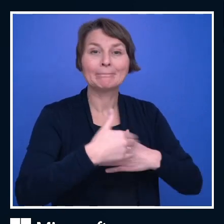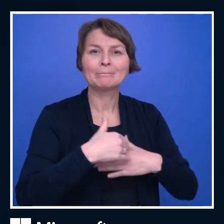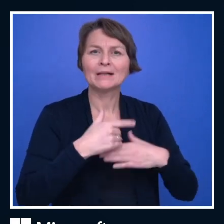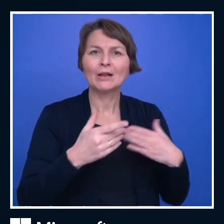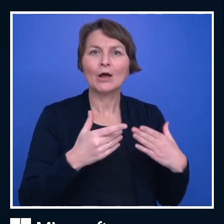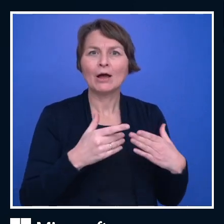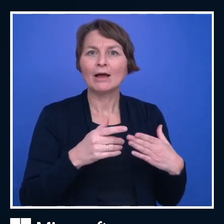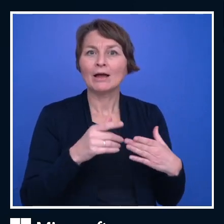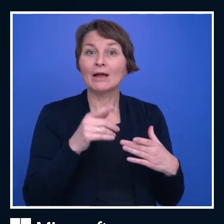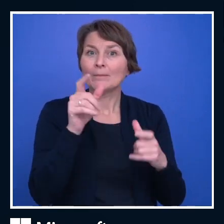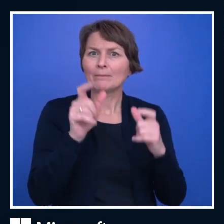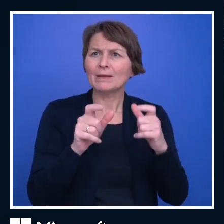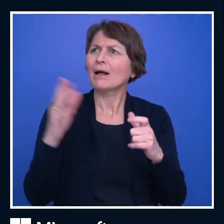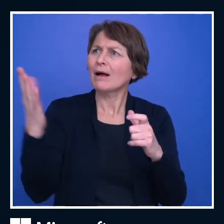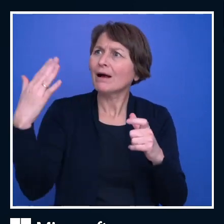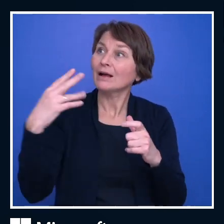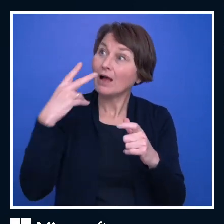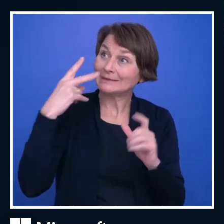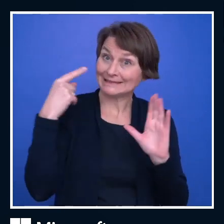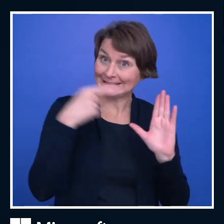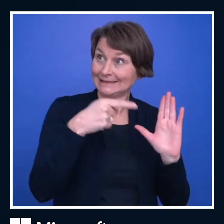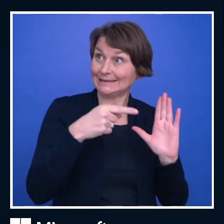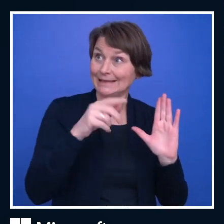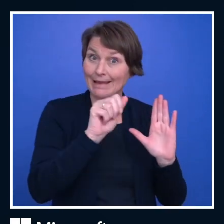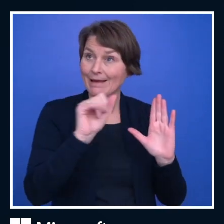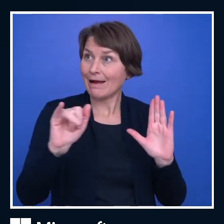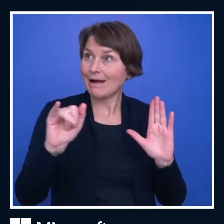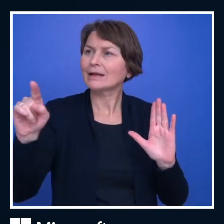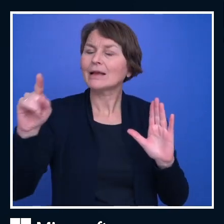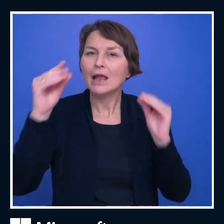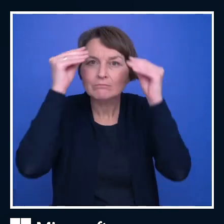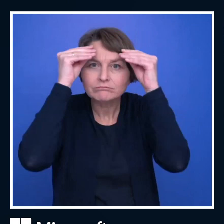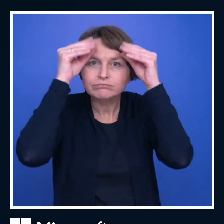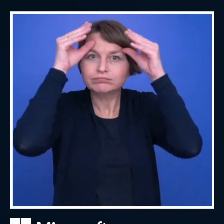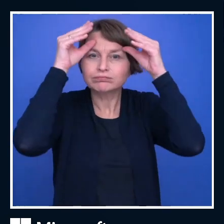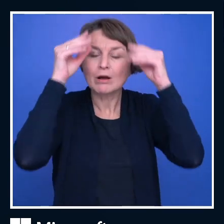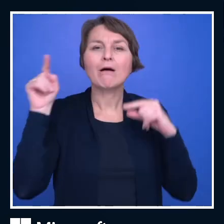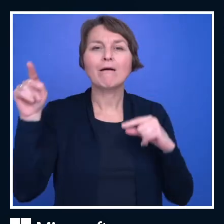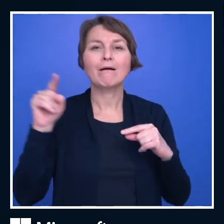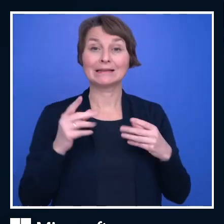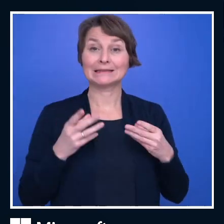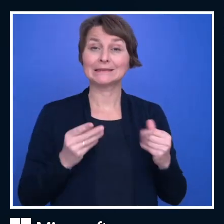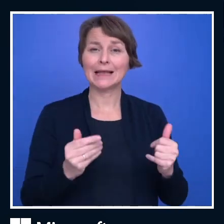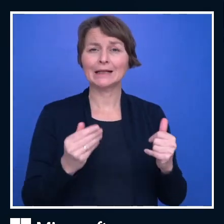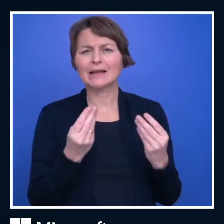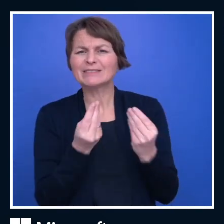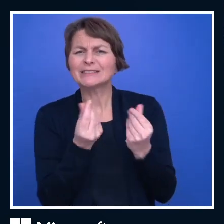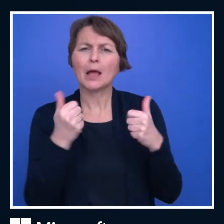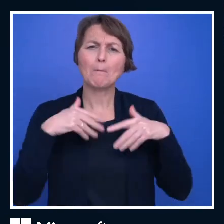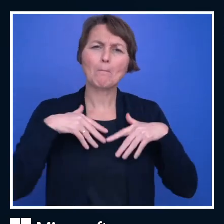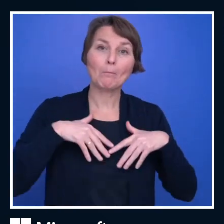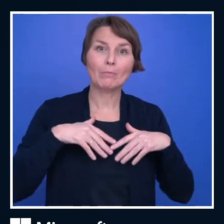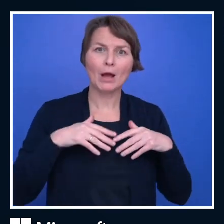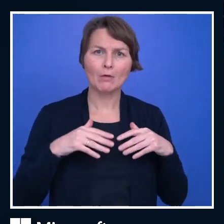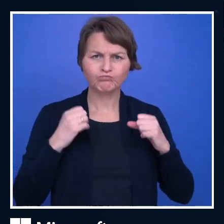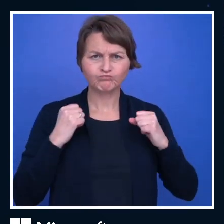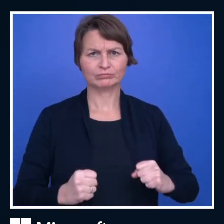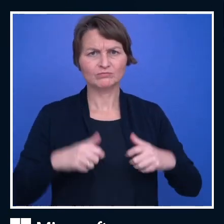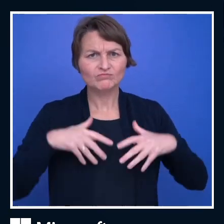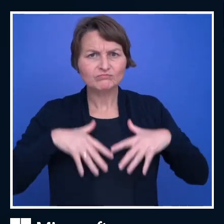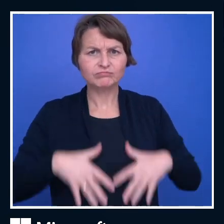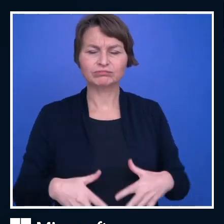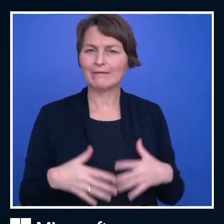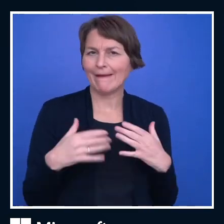AI, but also to upgrade their skills to a higher level. So that's what we're trying to do with the global AI